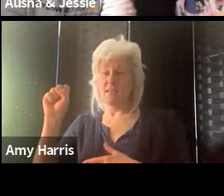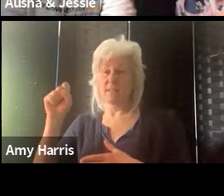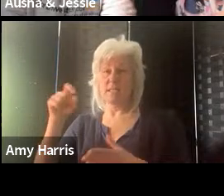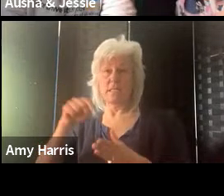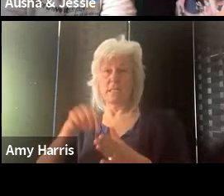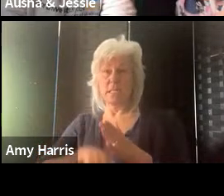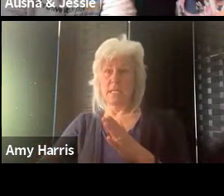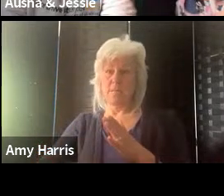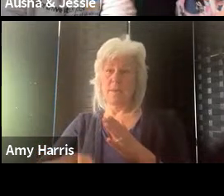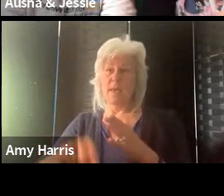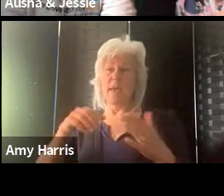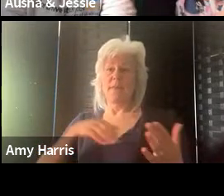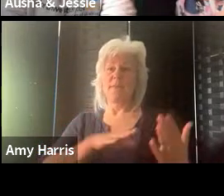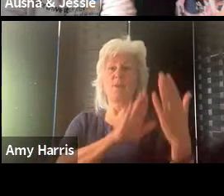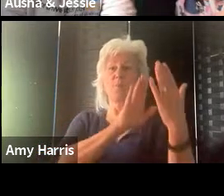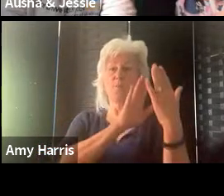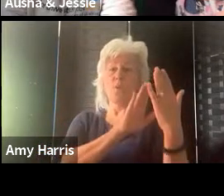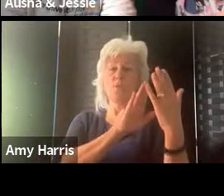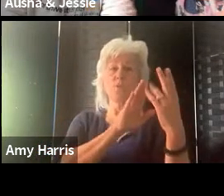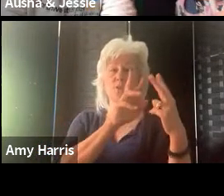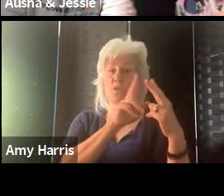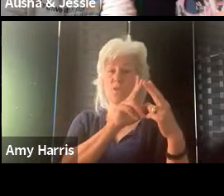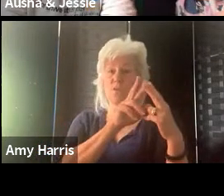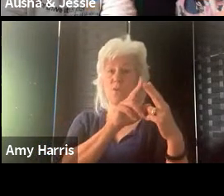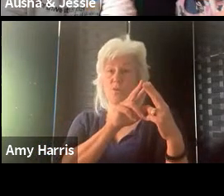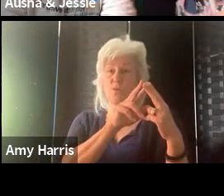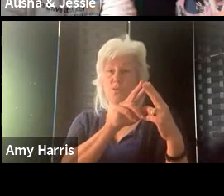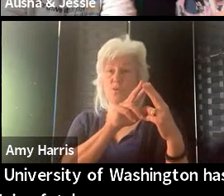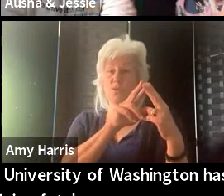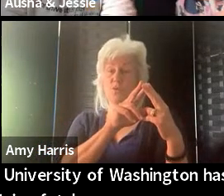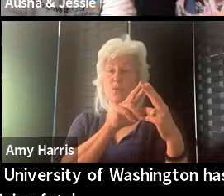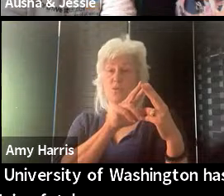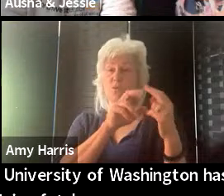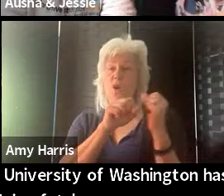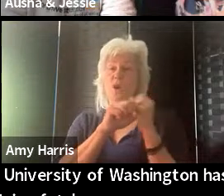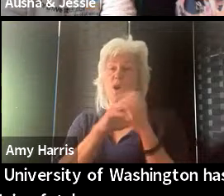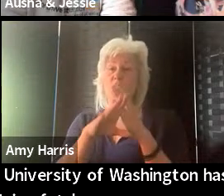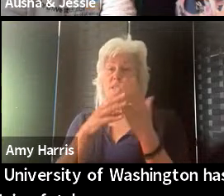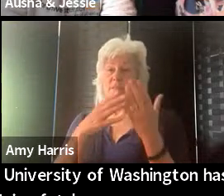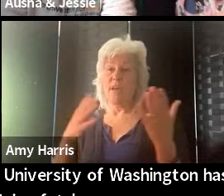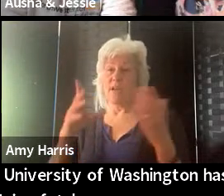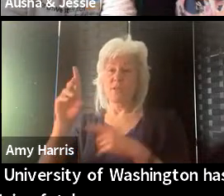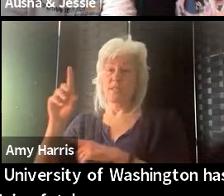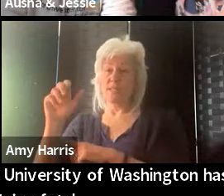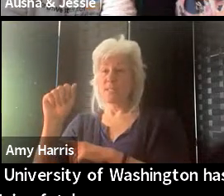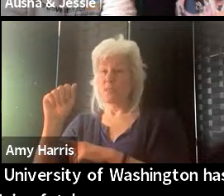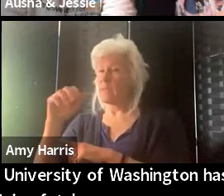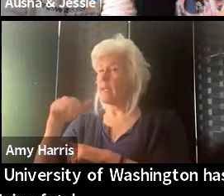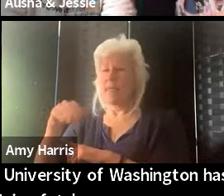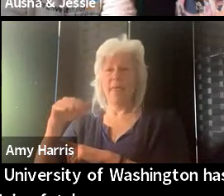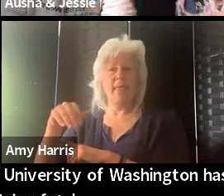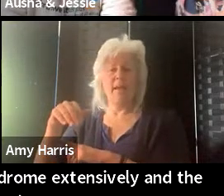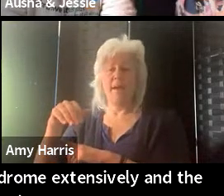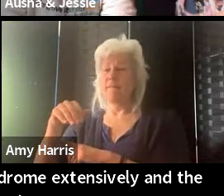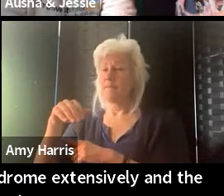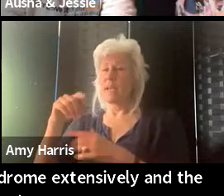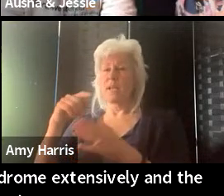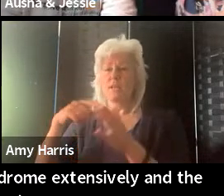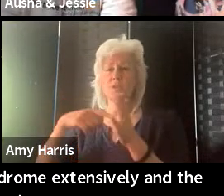the approaches to those two causative factors in disability haven't resulted in